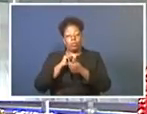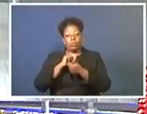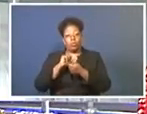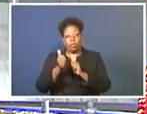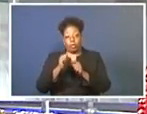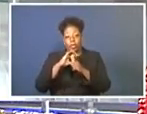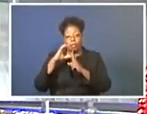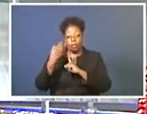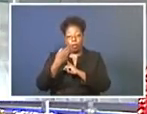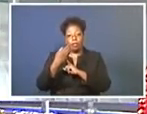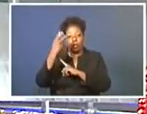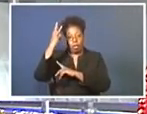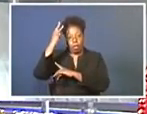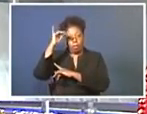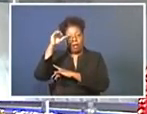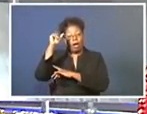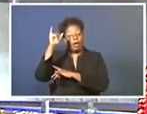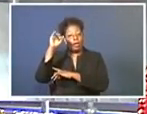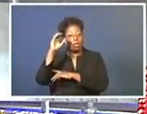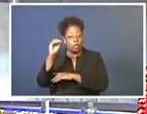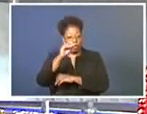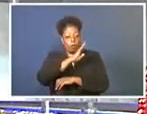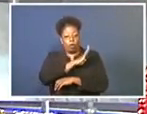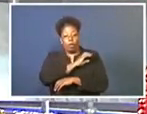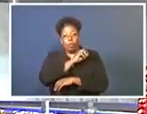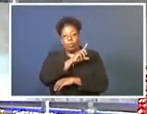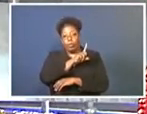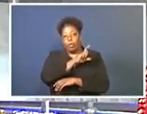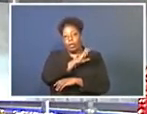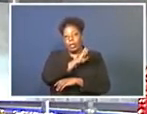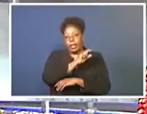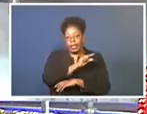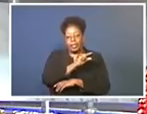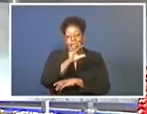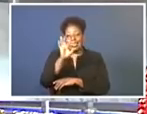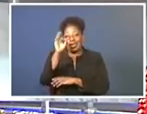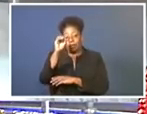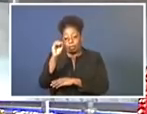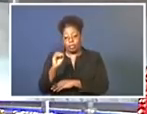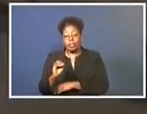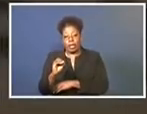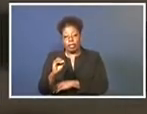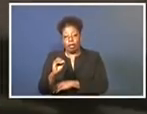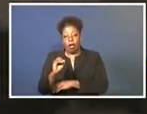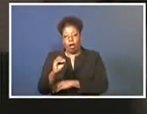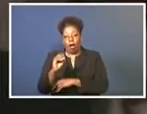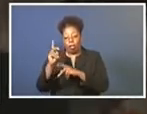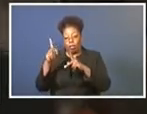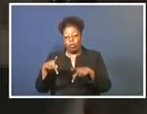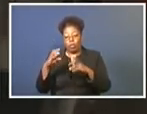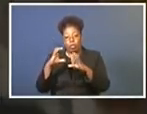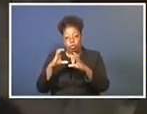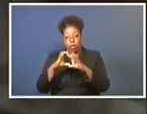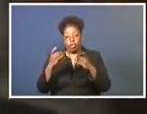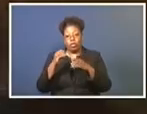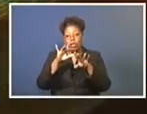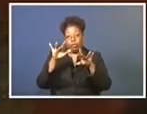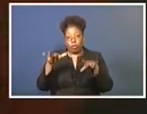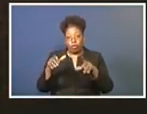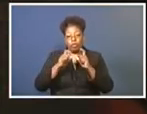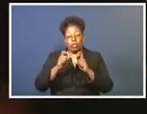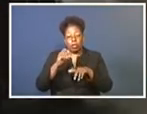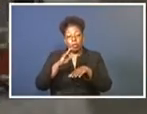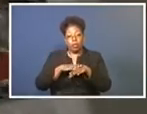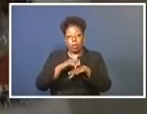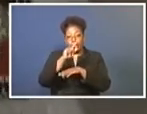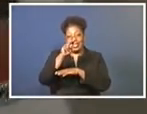and Culture, the Honorable Mario Boleg, says 90% of the production team contracted to produce Saturday's virtual Junk Noodle that aired on ZNS